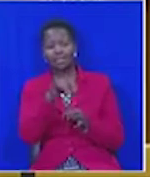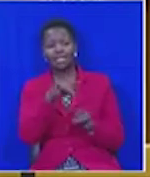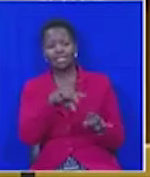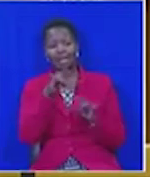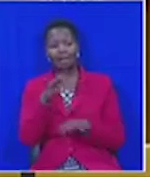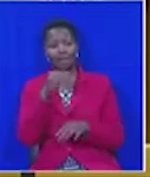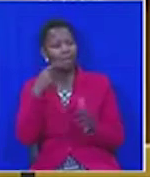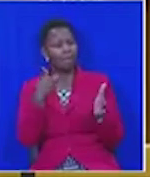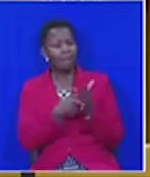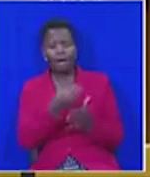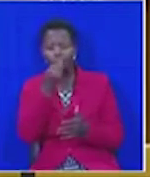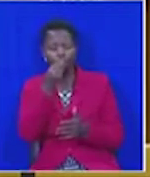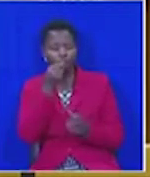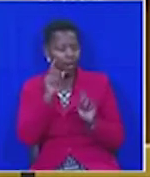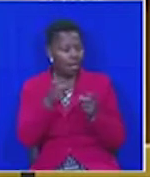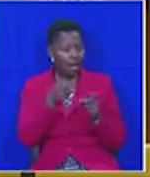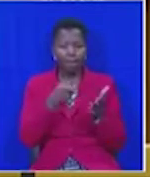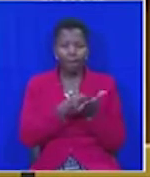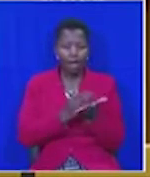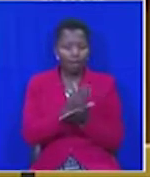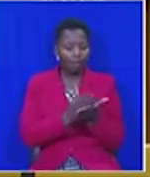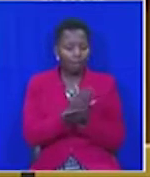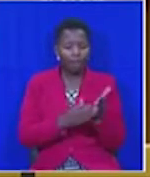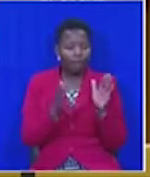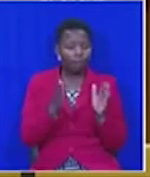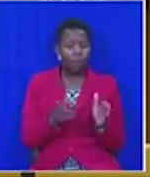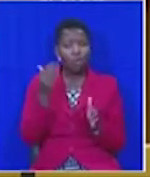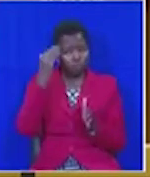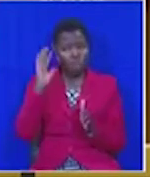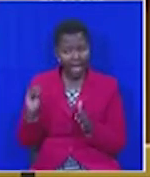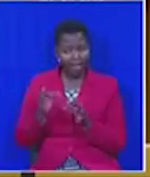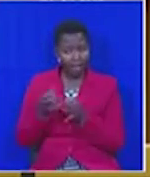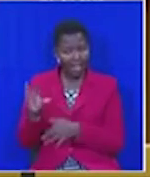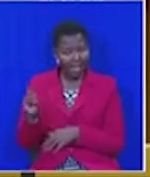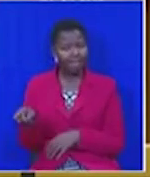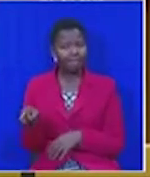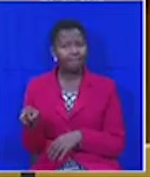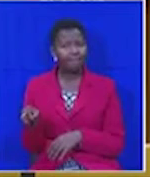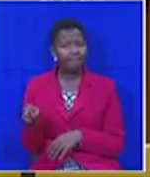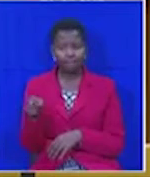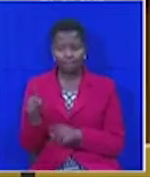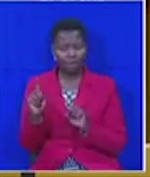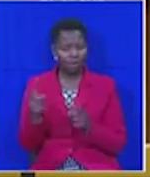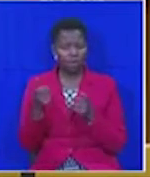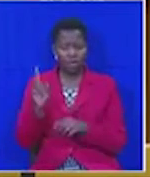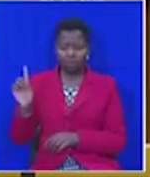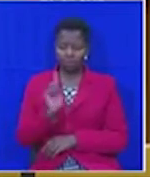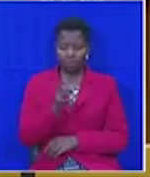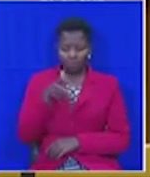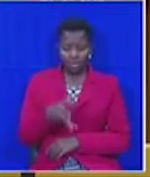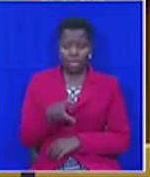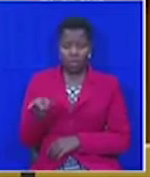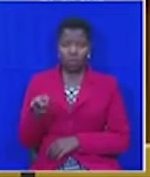put a loaf of bread on the table. You do have those people. And you can't come here and actually